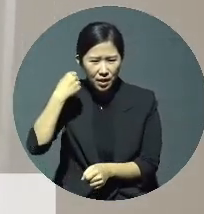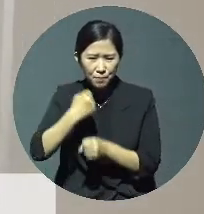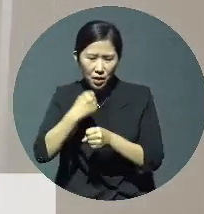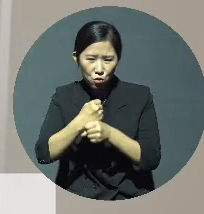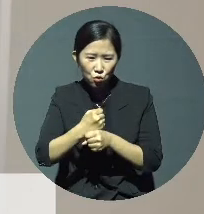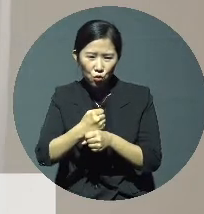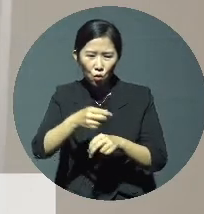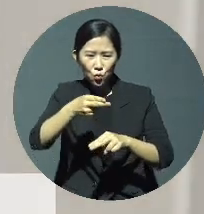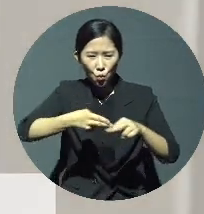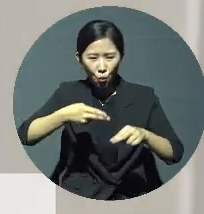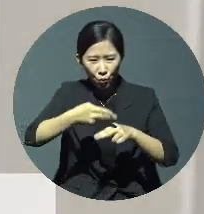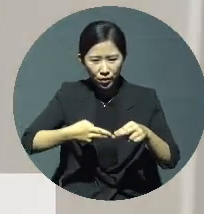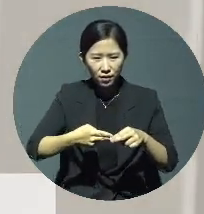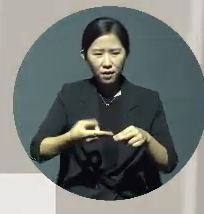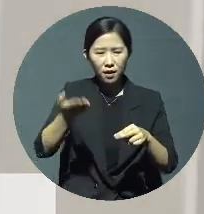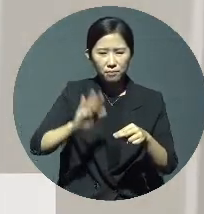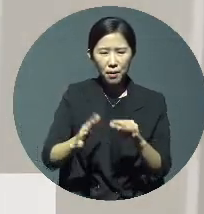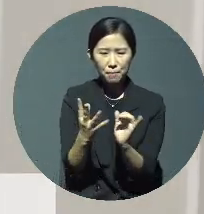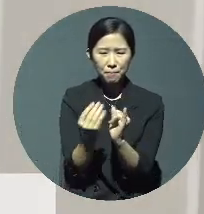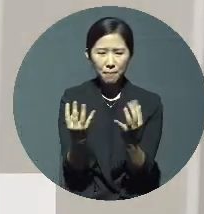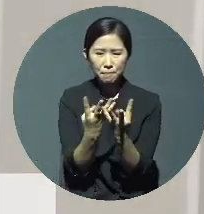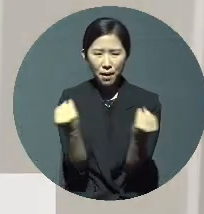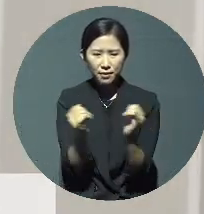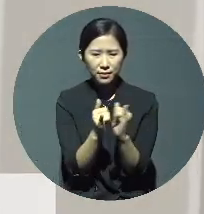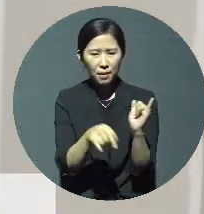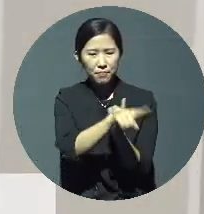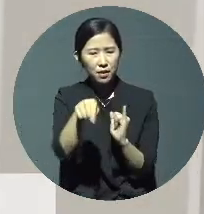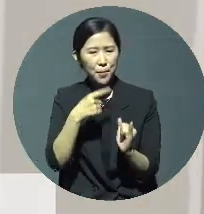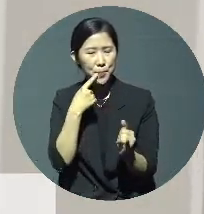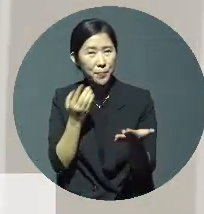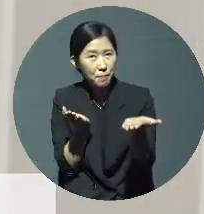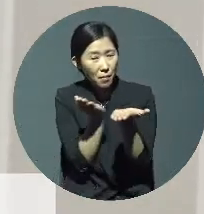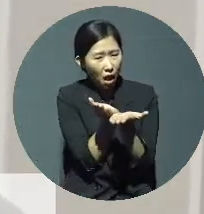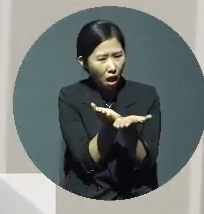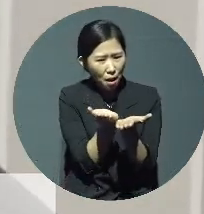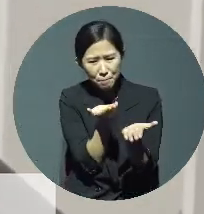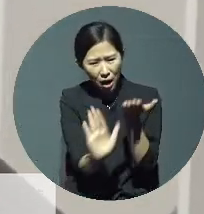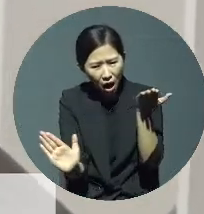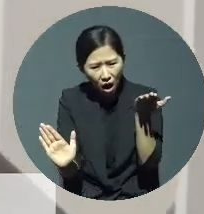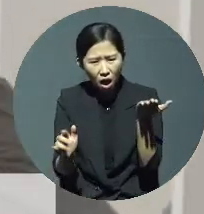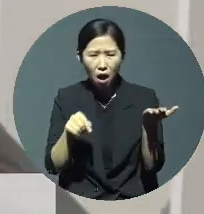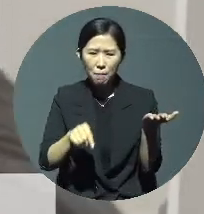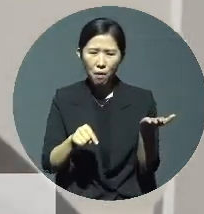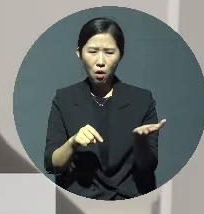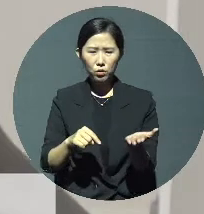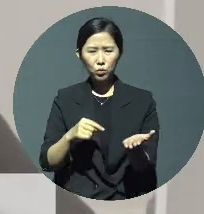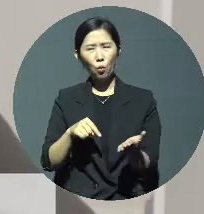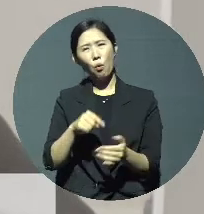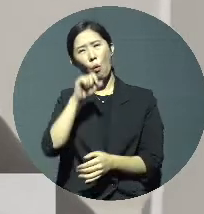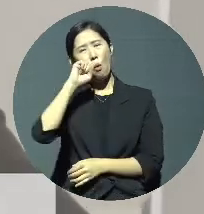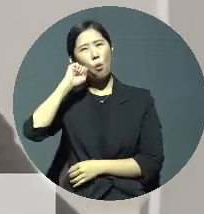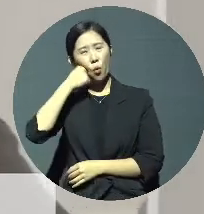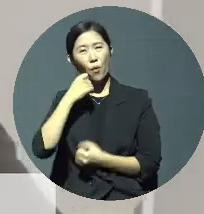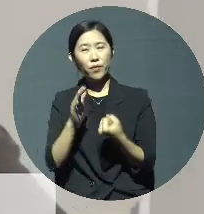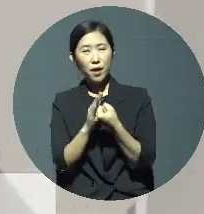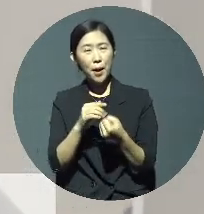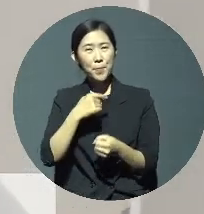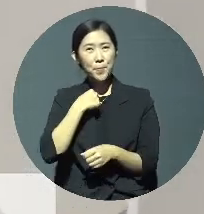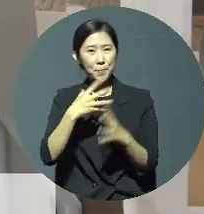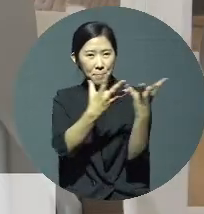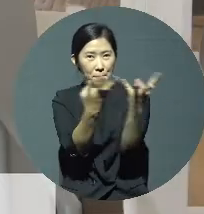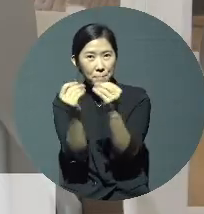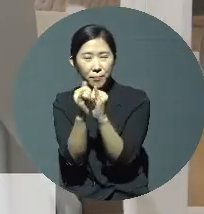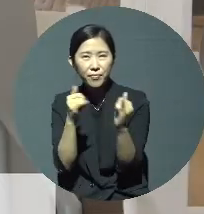that you're building and making, which lots of people want to consume, that doesn't feel too scary and new, but also makes them feel